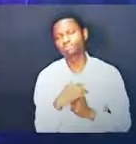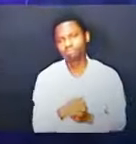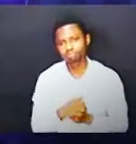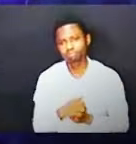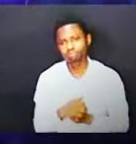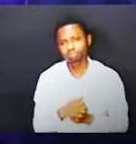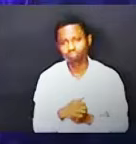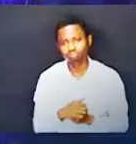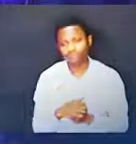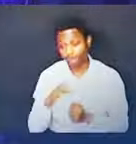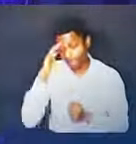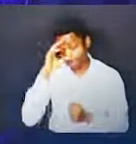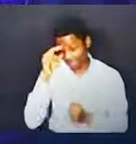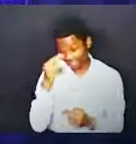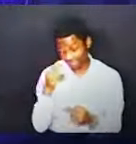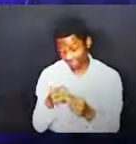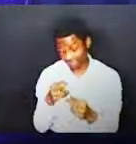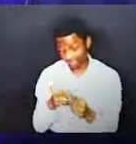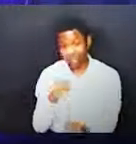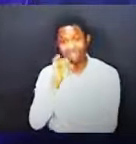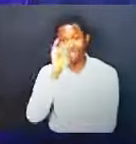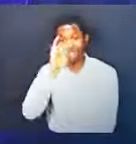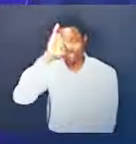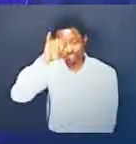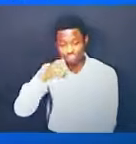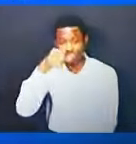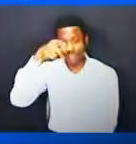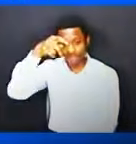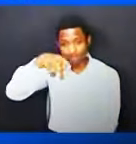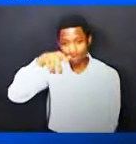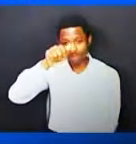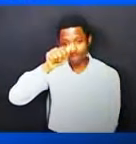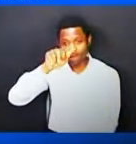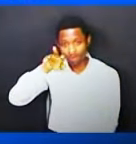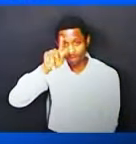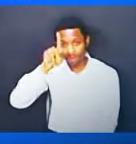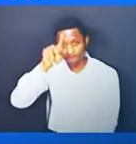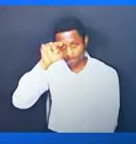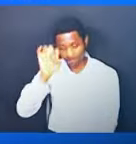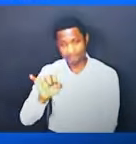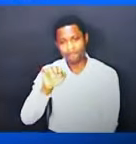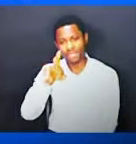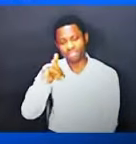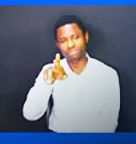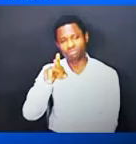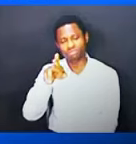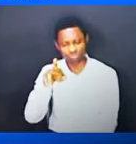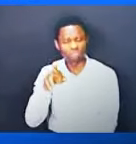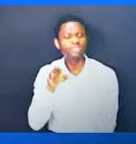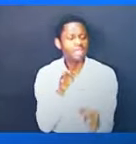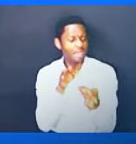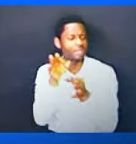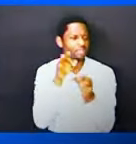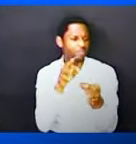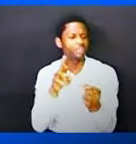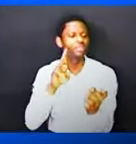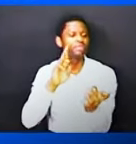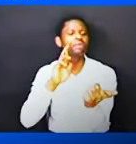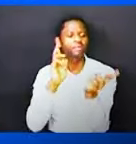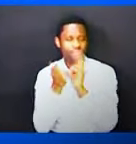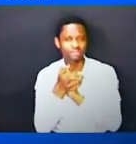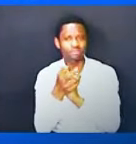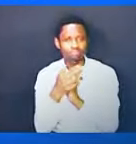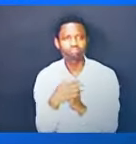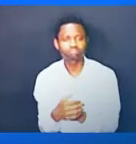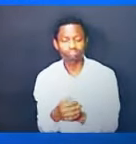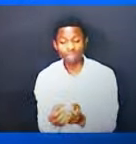I.J. Parker defines repentance as this. I.J. Parker say, eno chire adwen sakire mu. Many times I come back